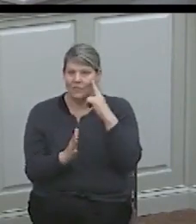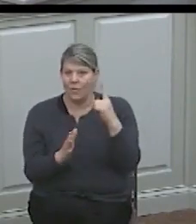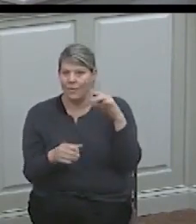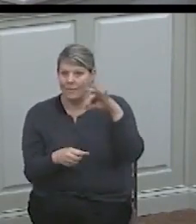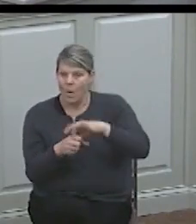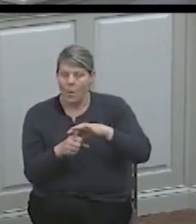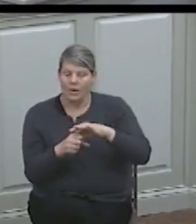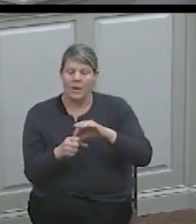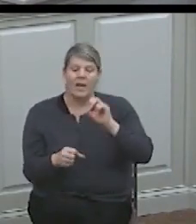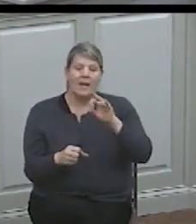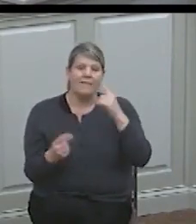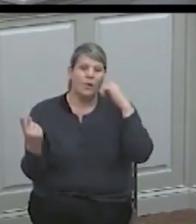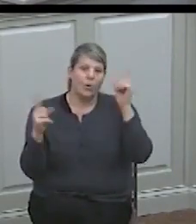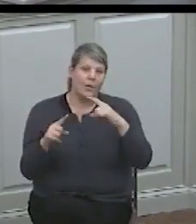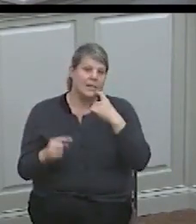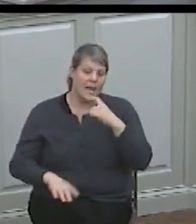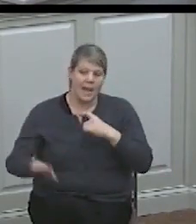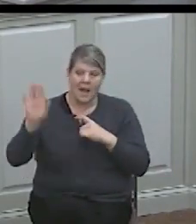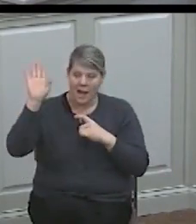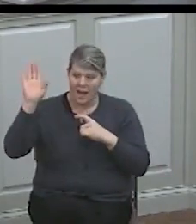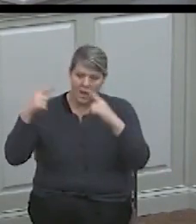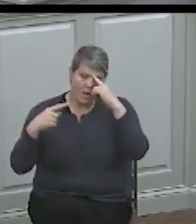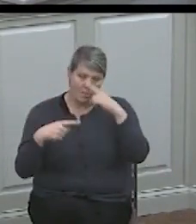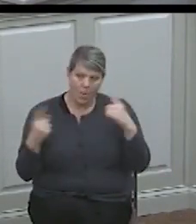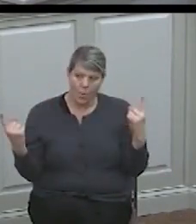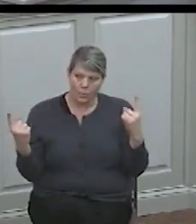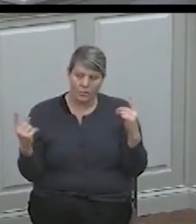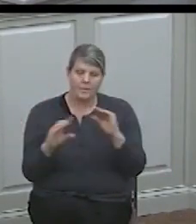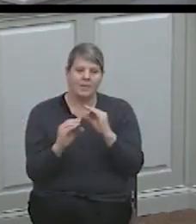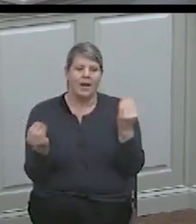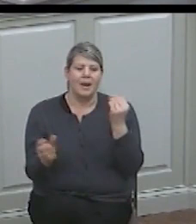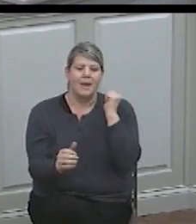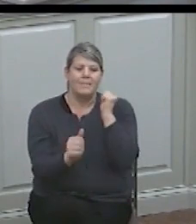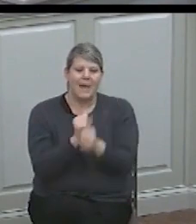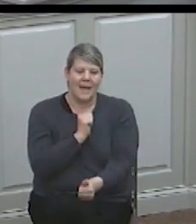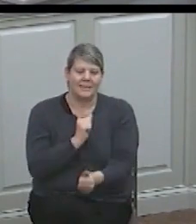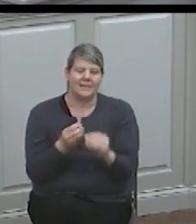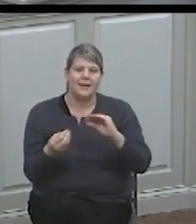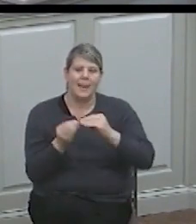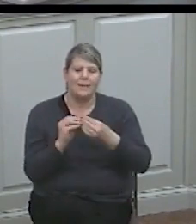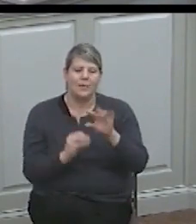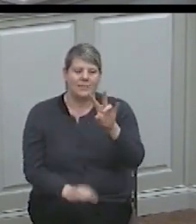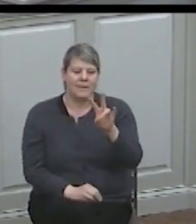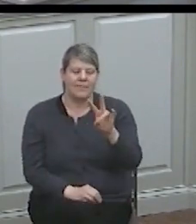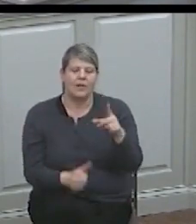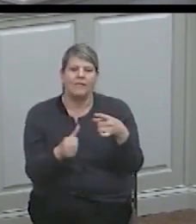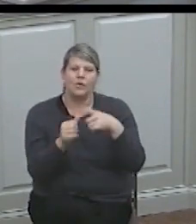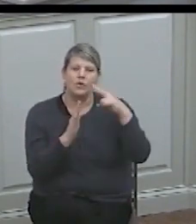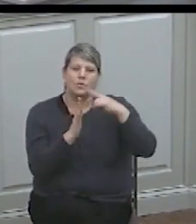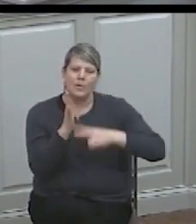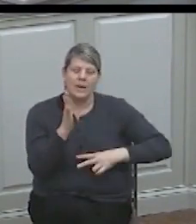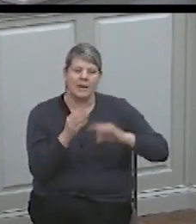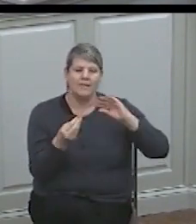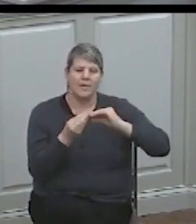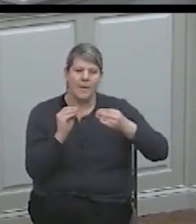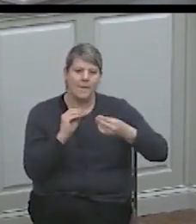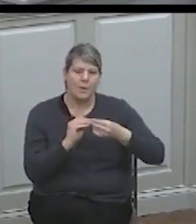the motion, signify by saying aye. Aye. Opposed, like sign, motion carries. Item 7 is the first reading of Ordinance